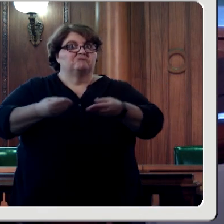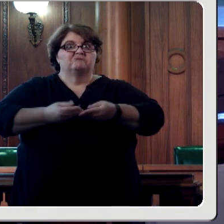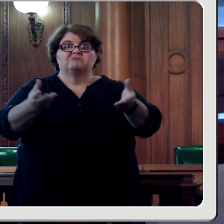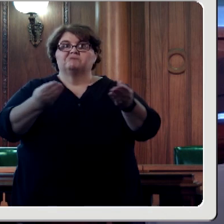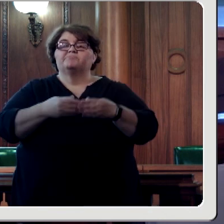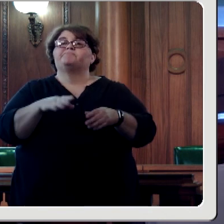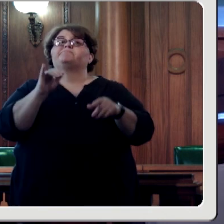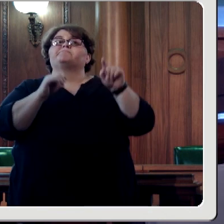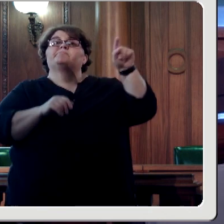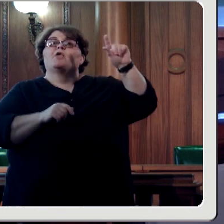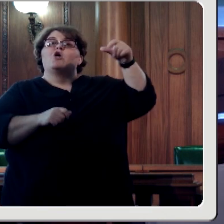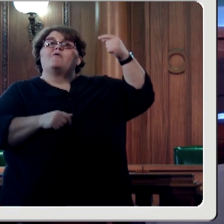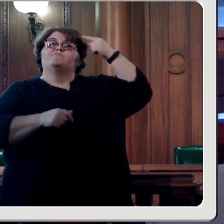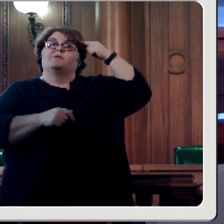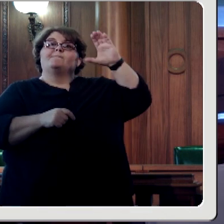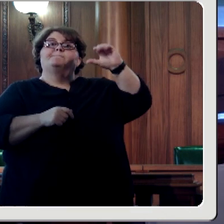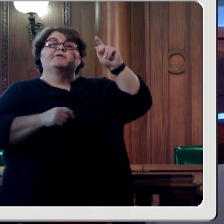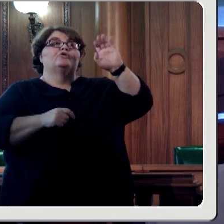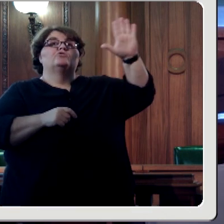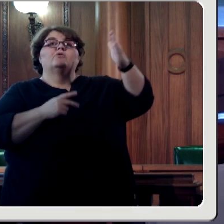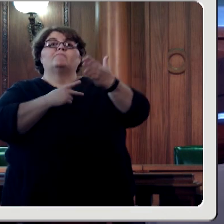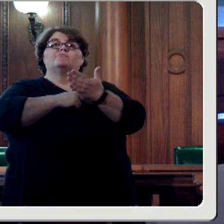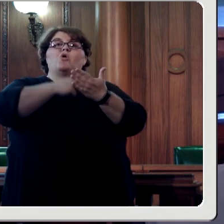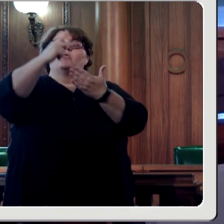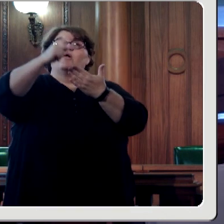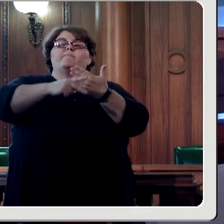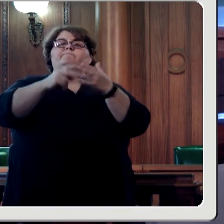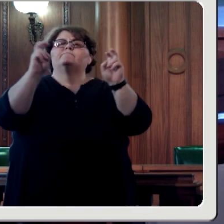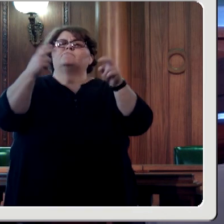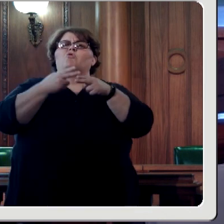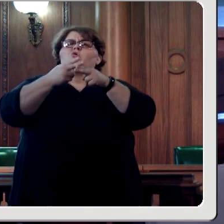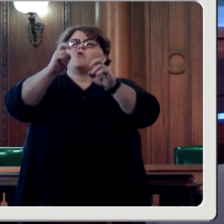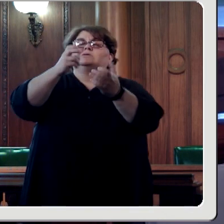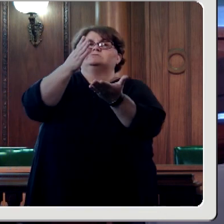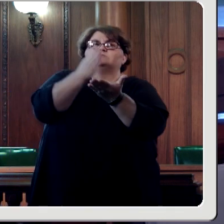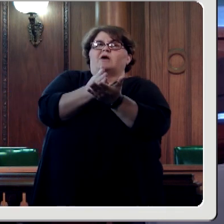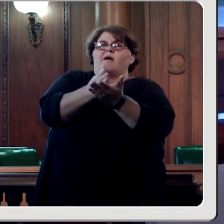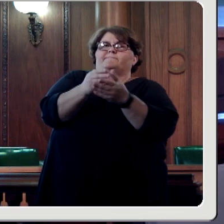thankful to Bay State Health. You're expanding your testing.